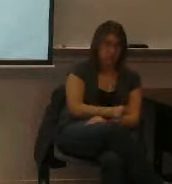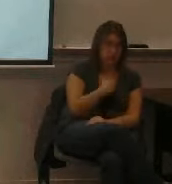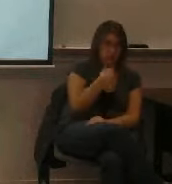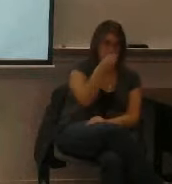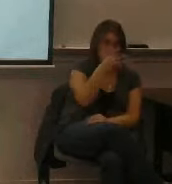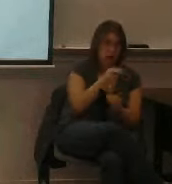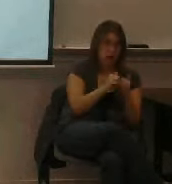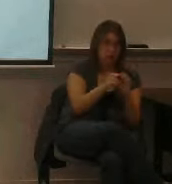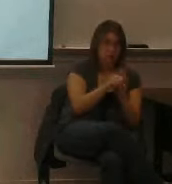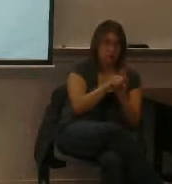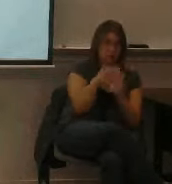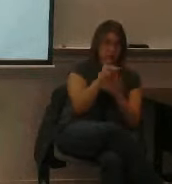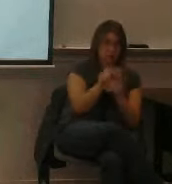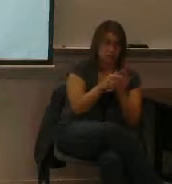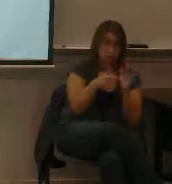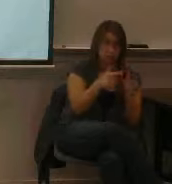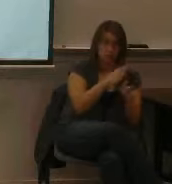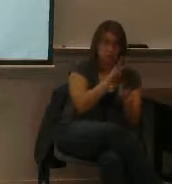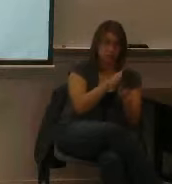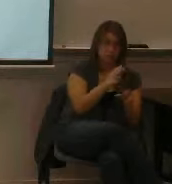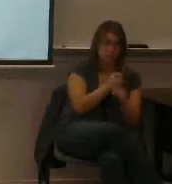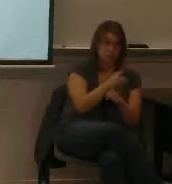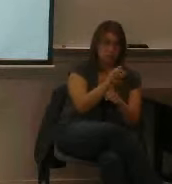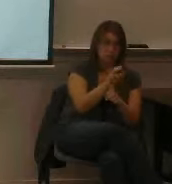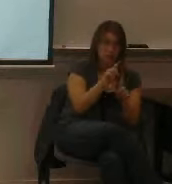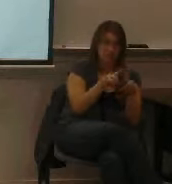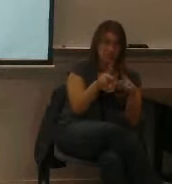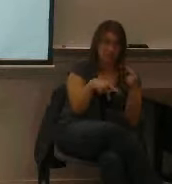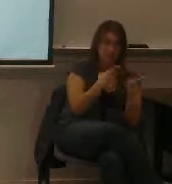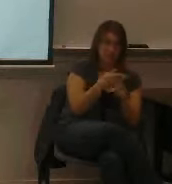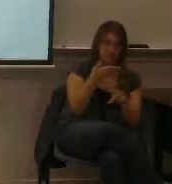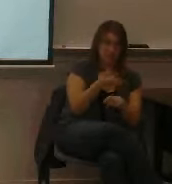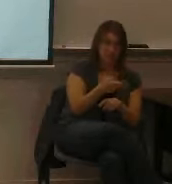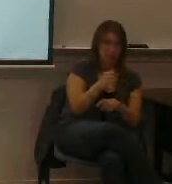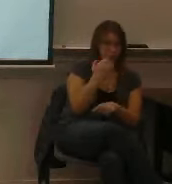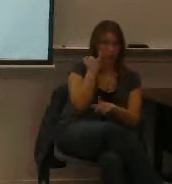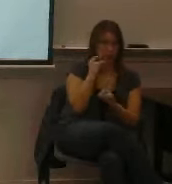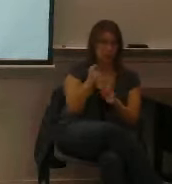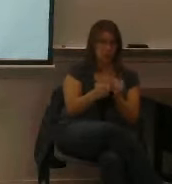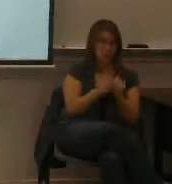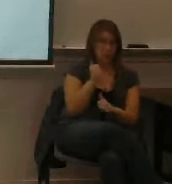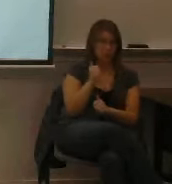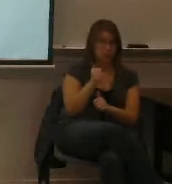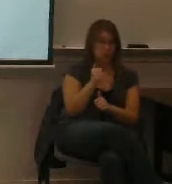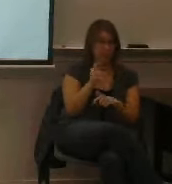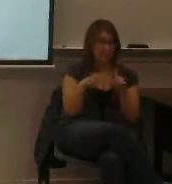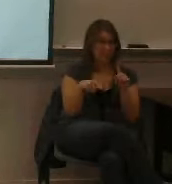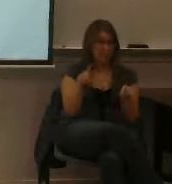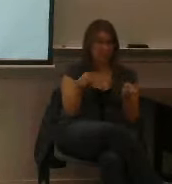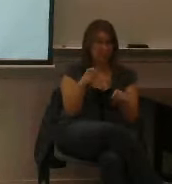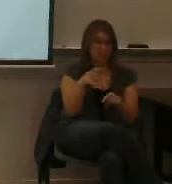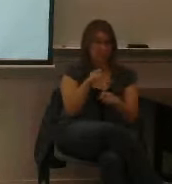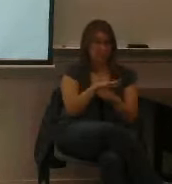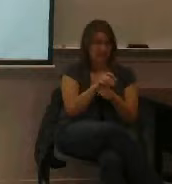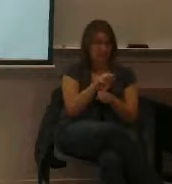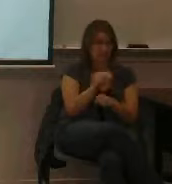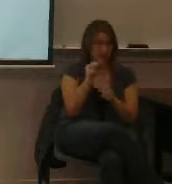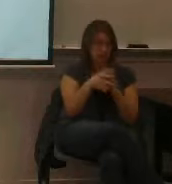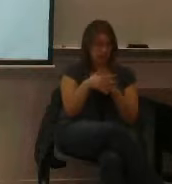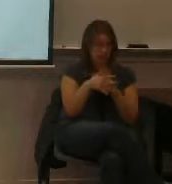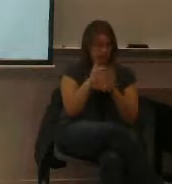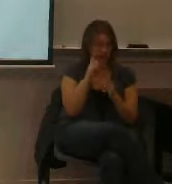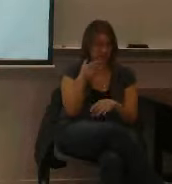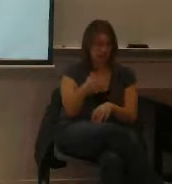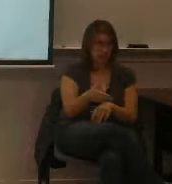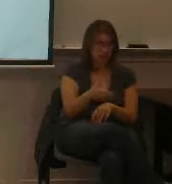you sample the Kansas River, you're not going to get 100 species of fish. Or even if you go to the most speciose areas of North America